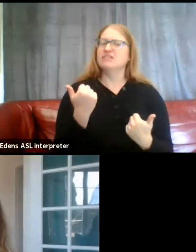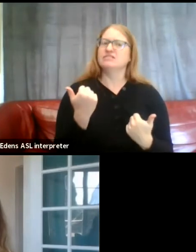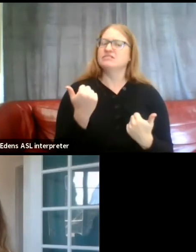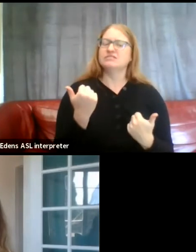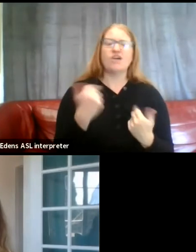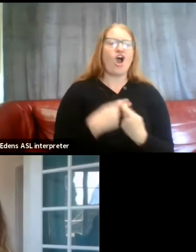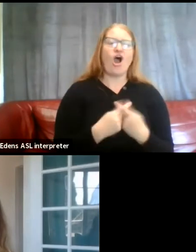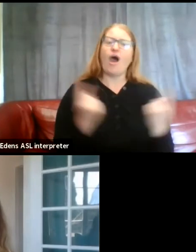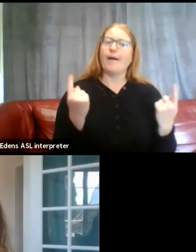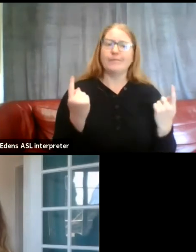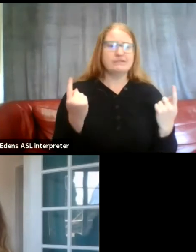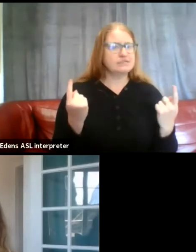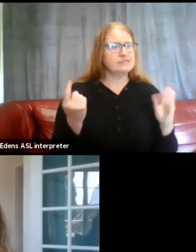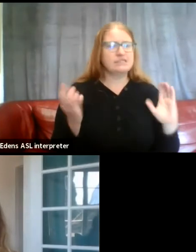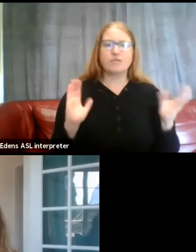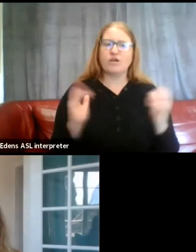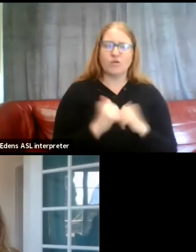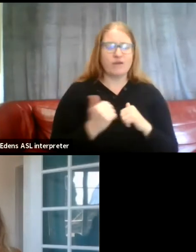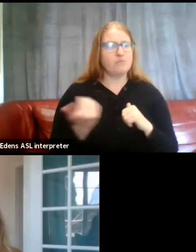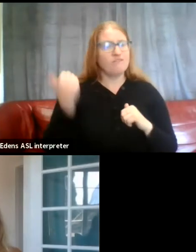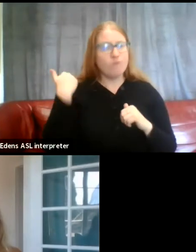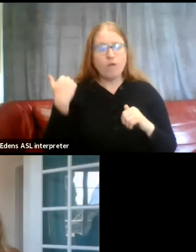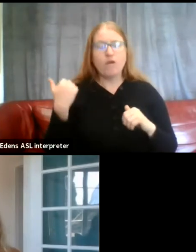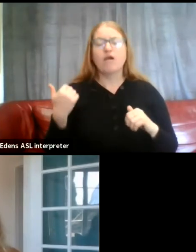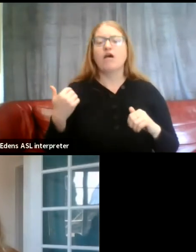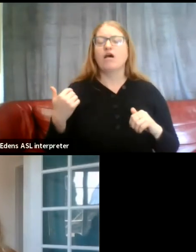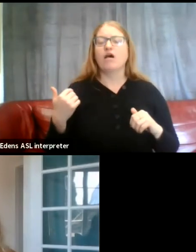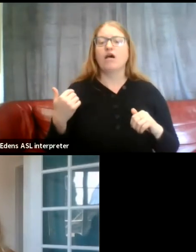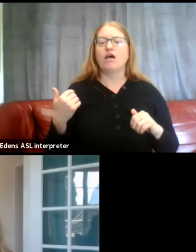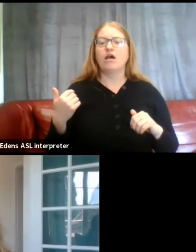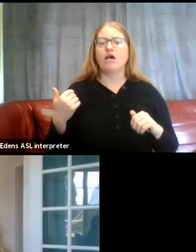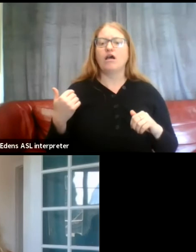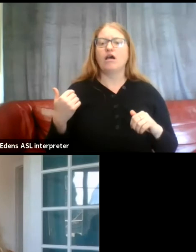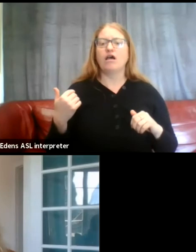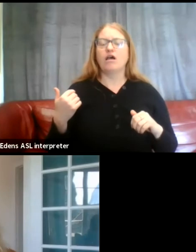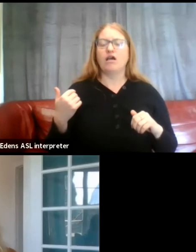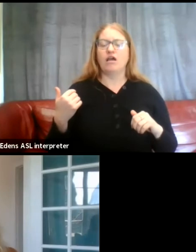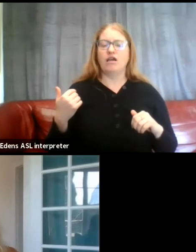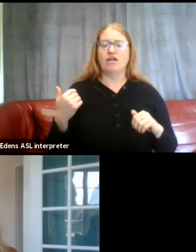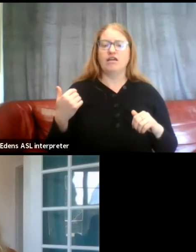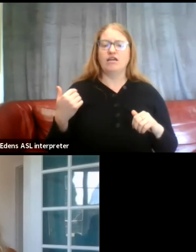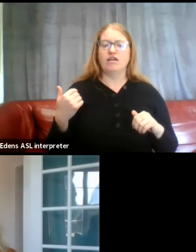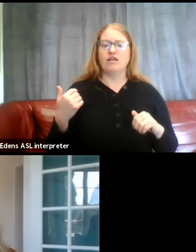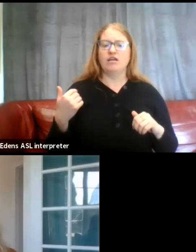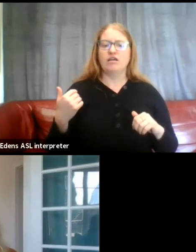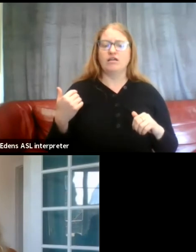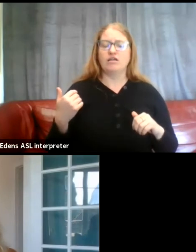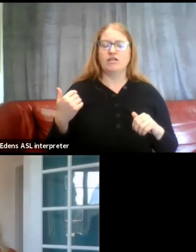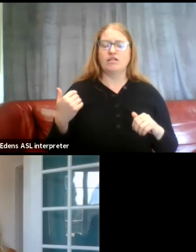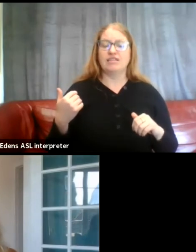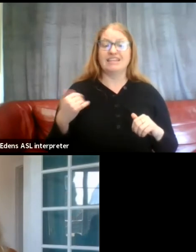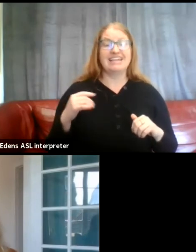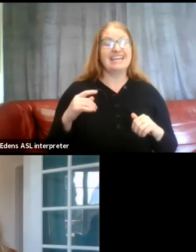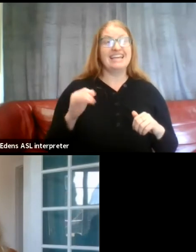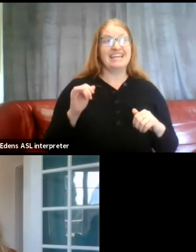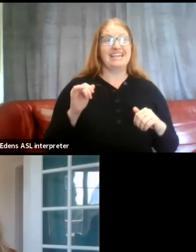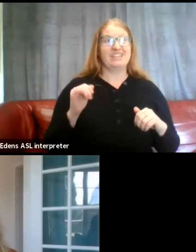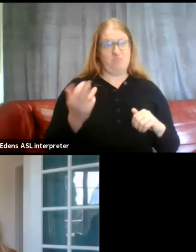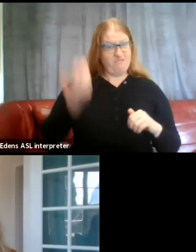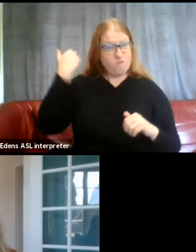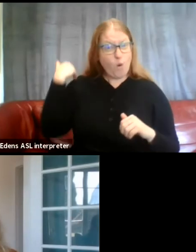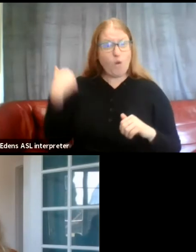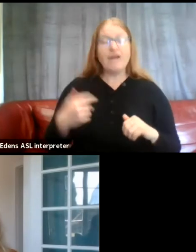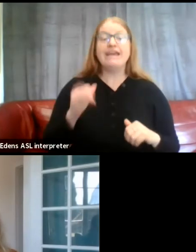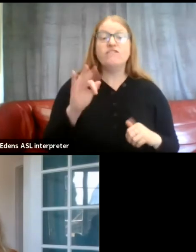of the stuff we were talking about before, which is the need, even if you had a Jewish character, to kind of paper over